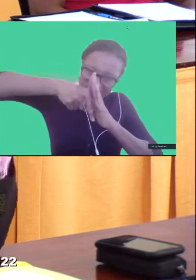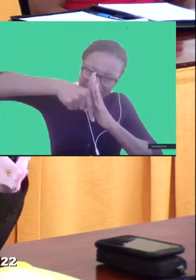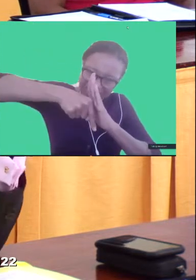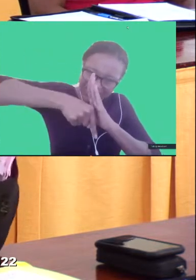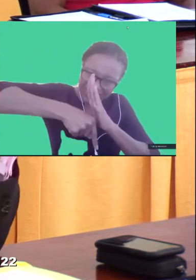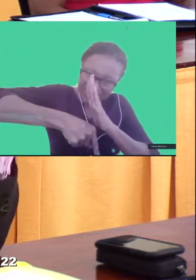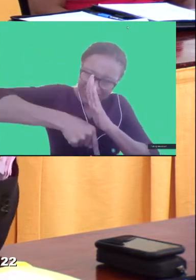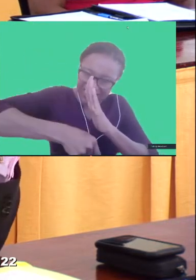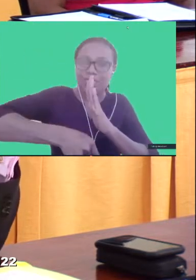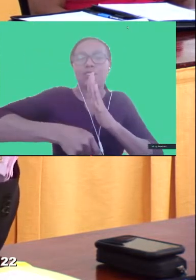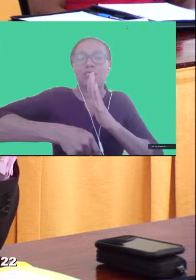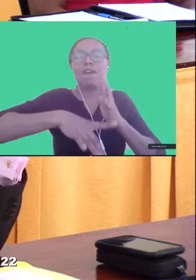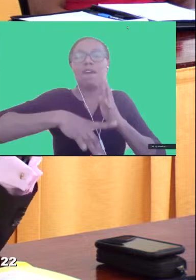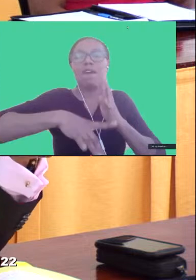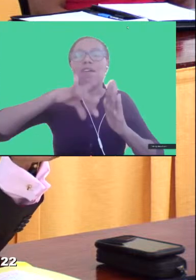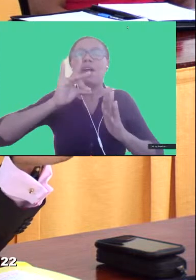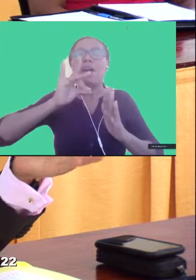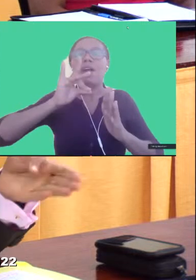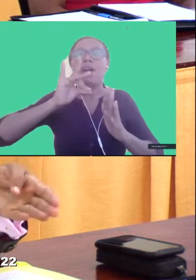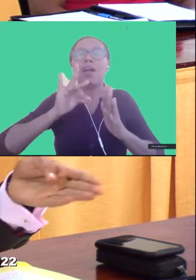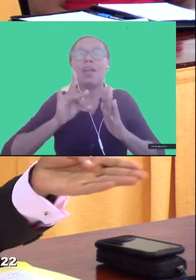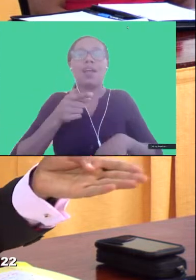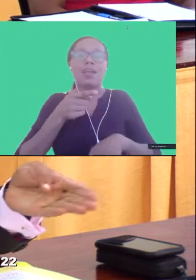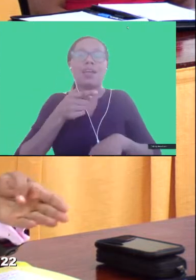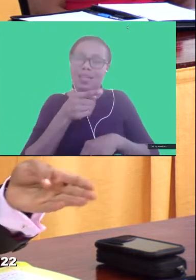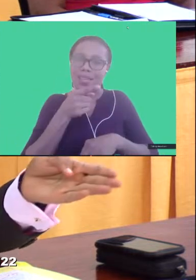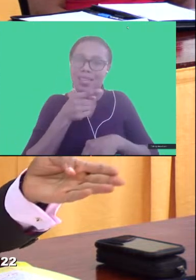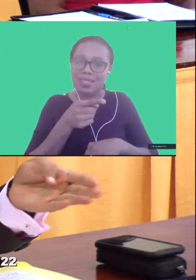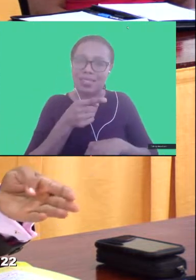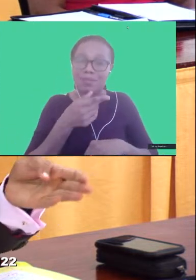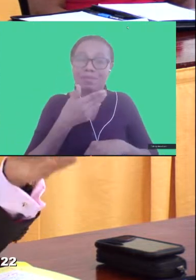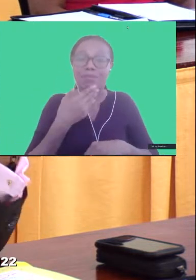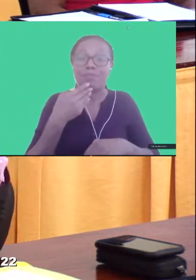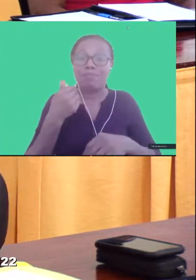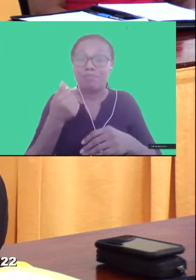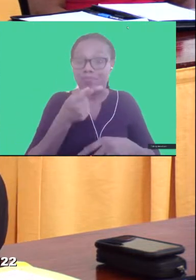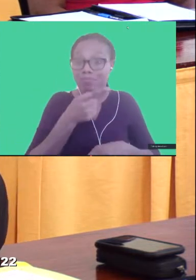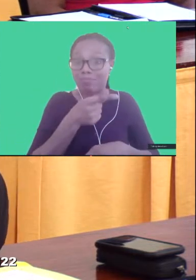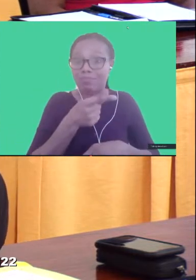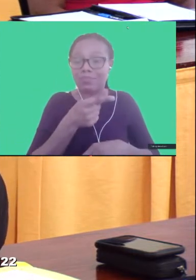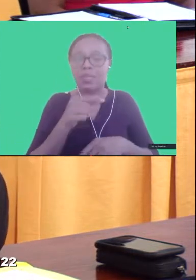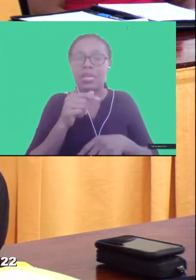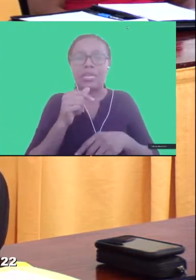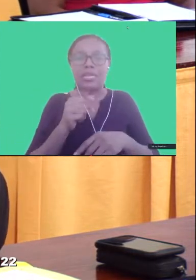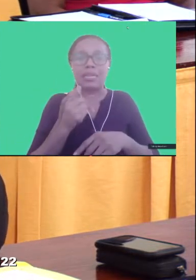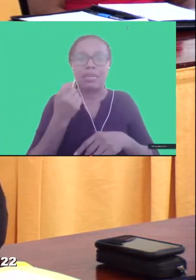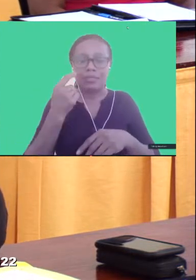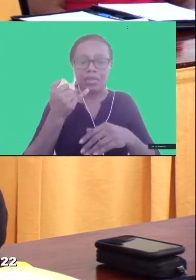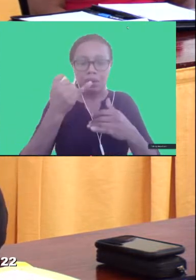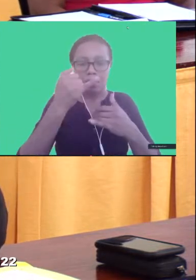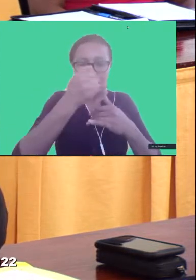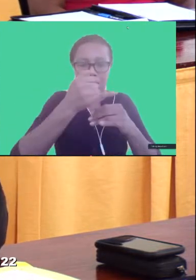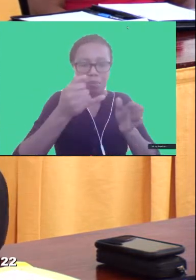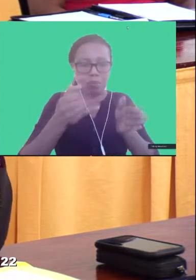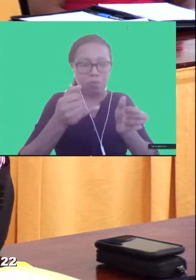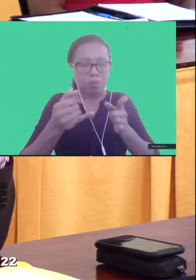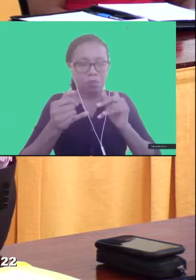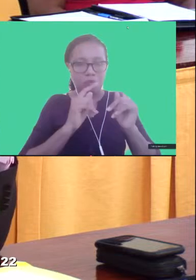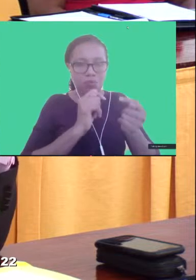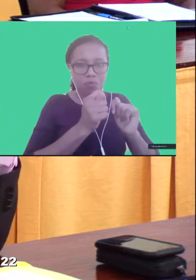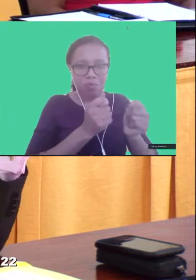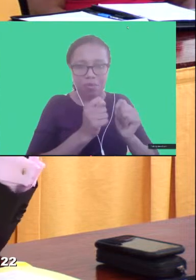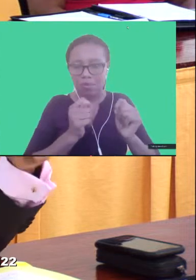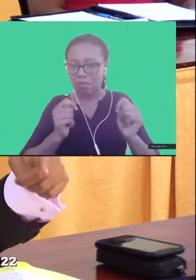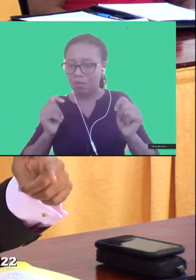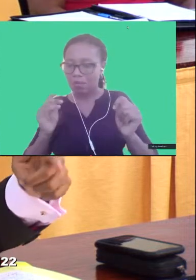on wells which border the line between Barbados and themselves, do drilling which can now